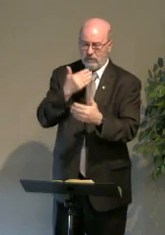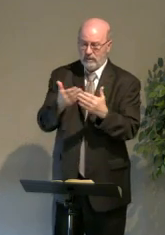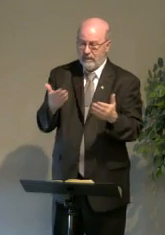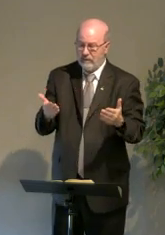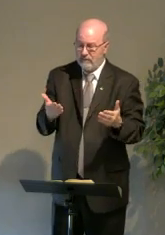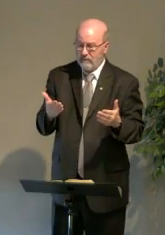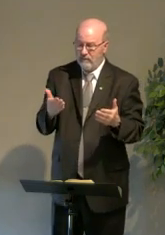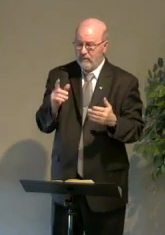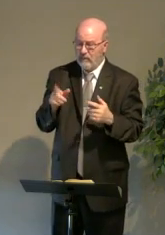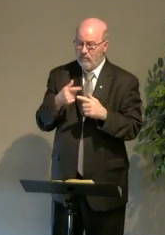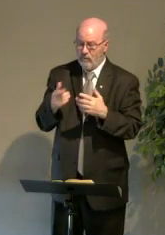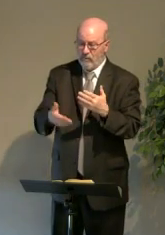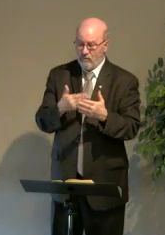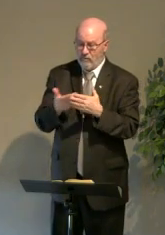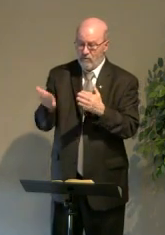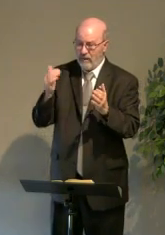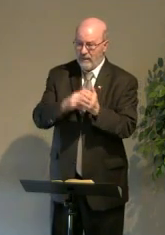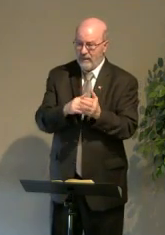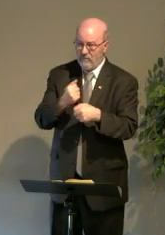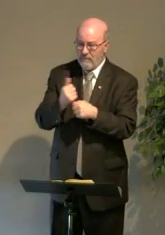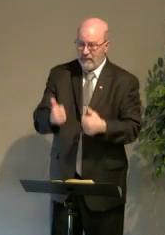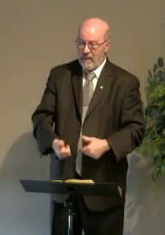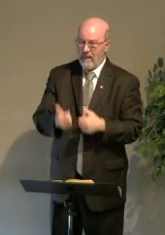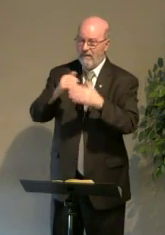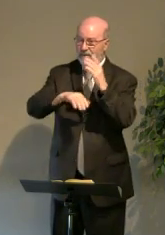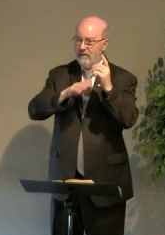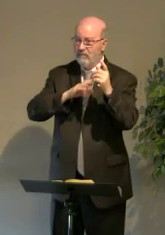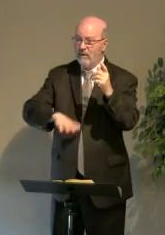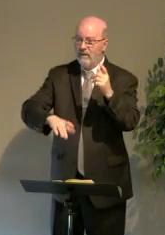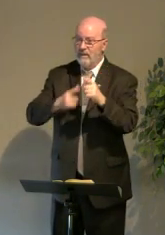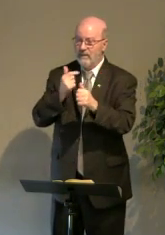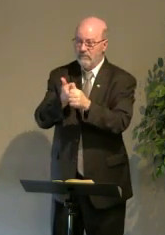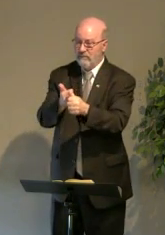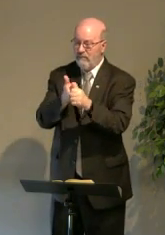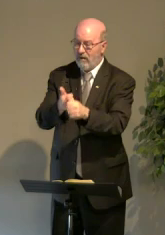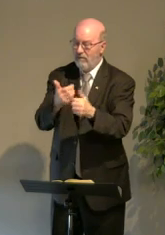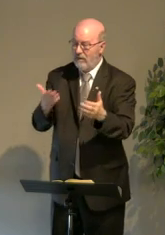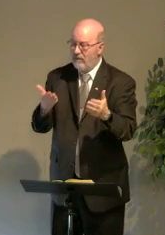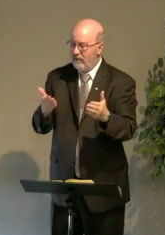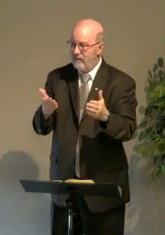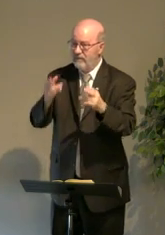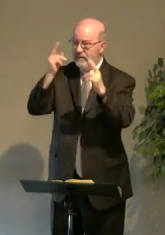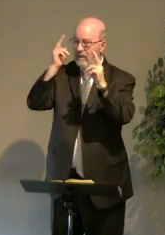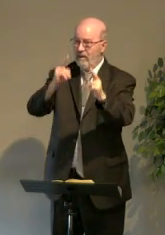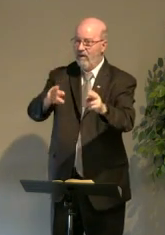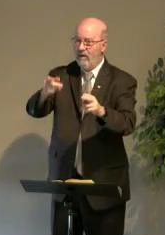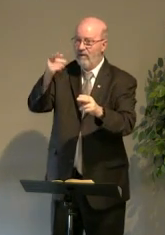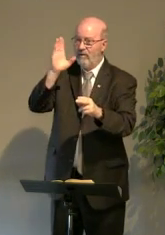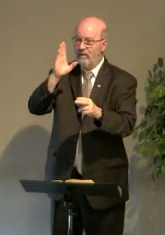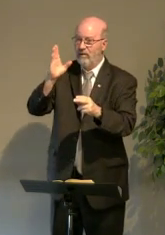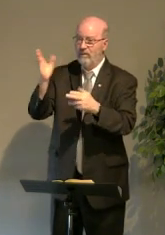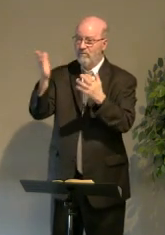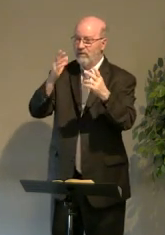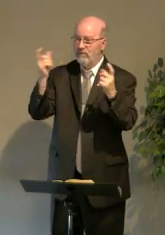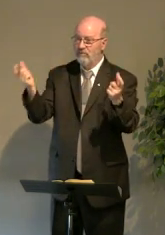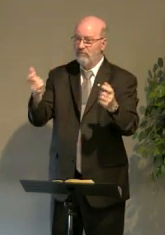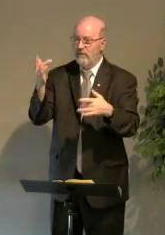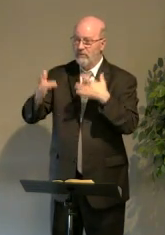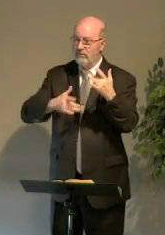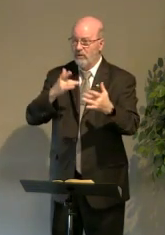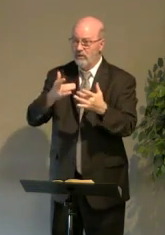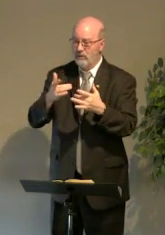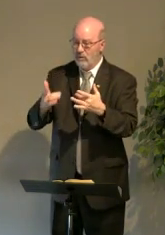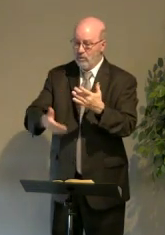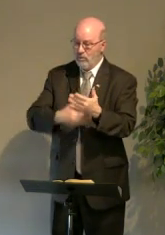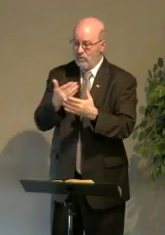things. When we're born again, when we're made alive in Christ, then we pursue the things that honor God, that bring great joy. We're born spiritually